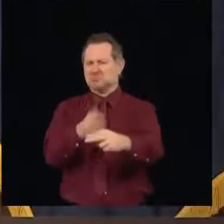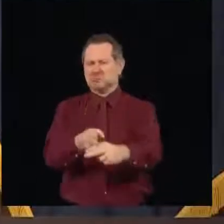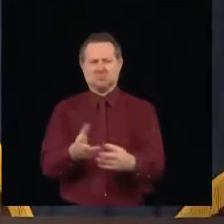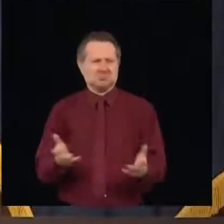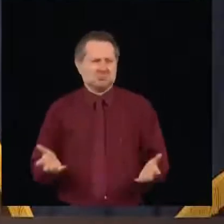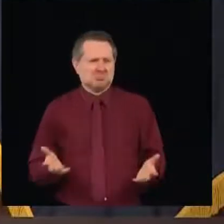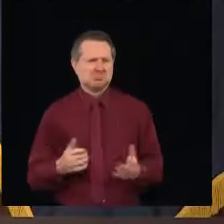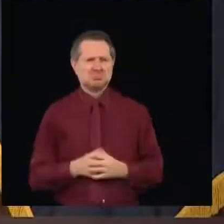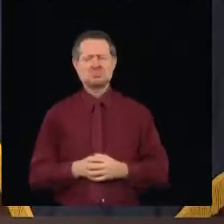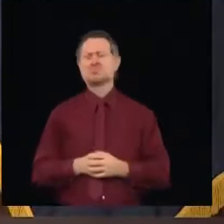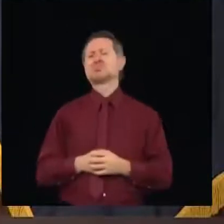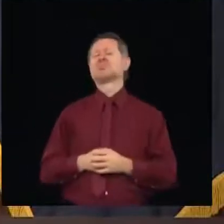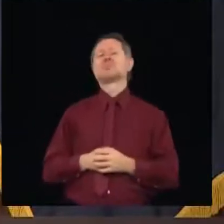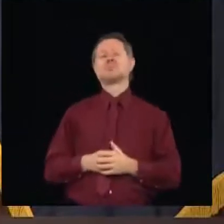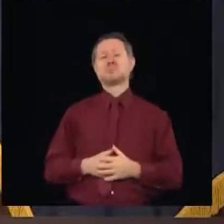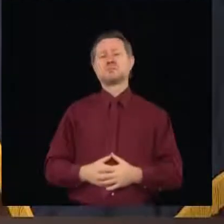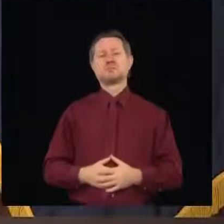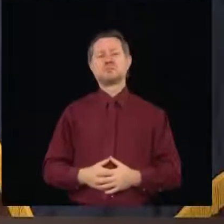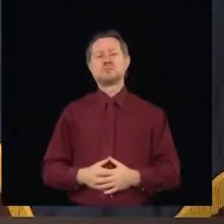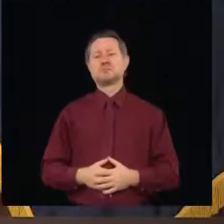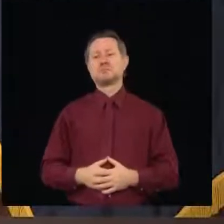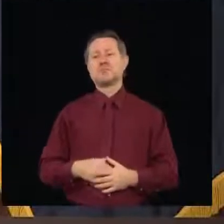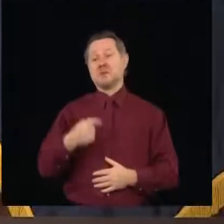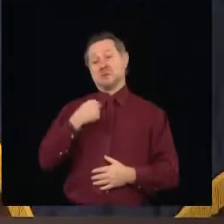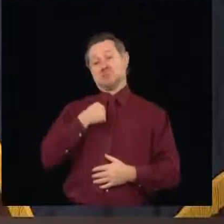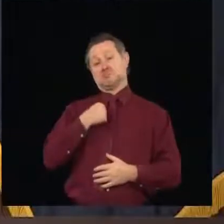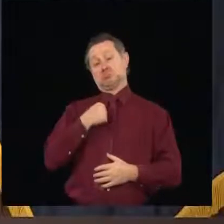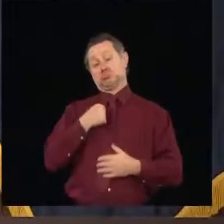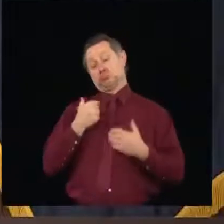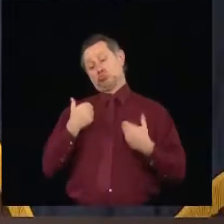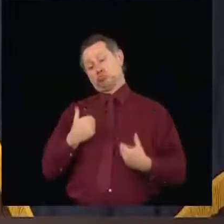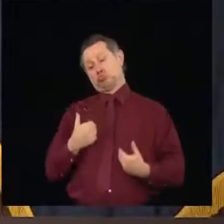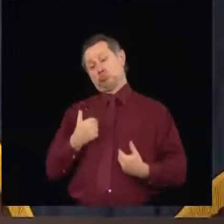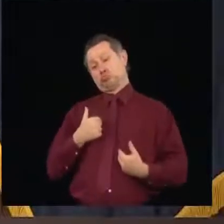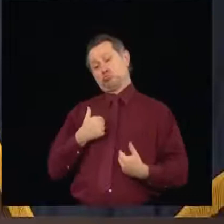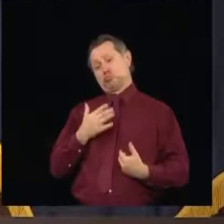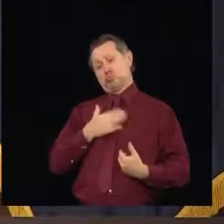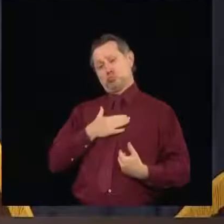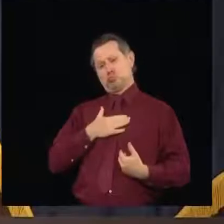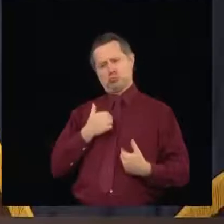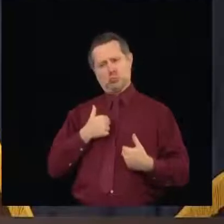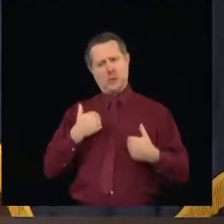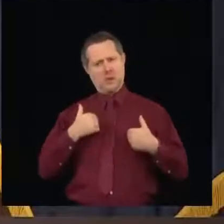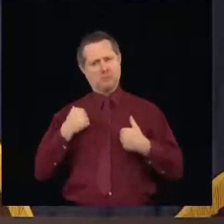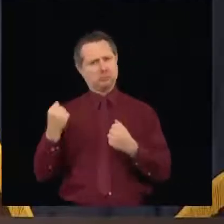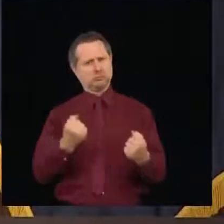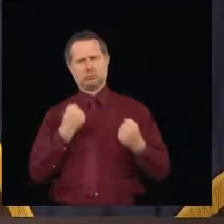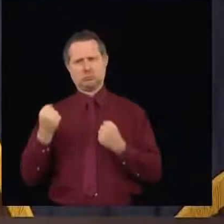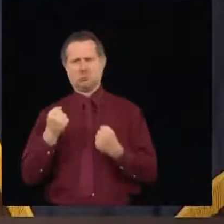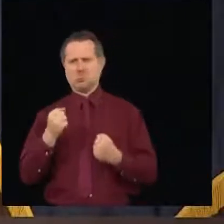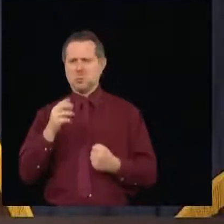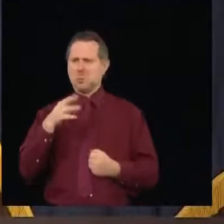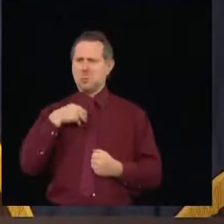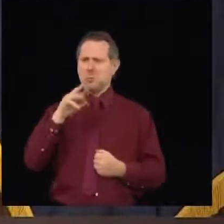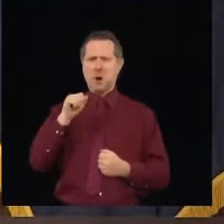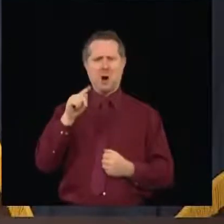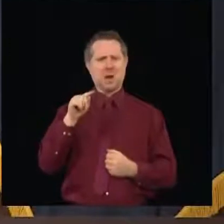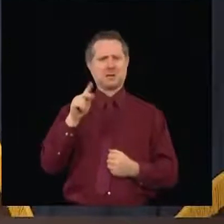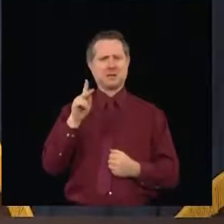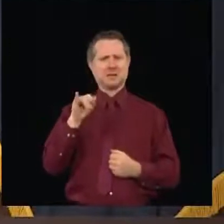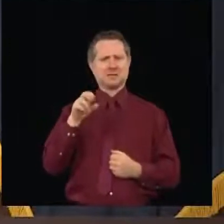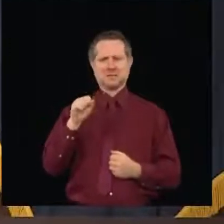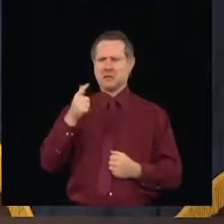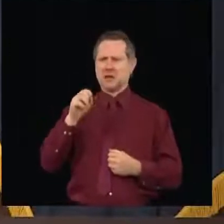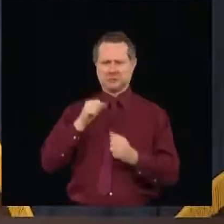with me later. I have brought my vehicle to Watkins Glen. I've driven my car on Watkins